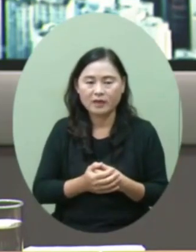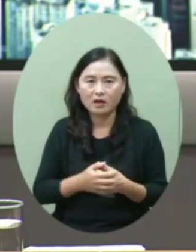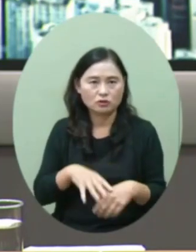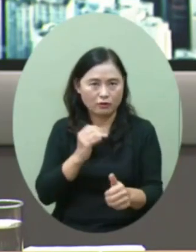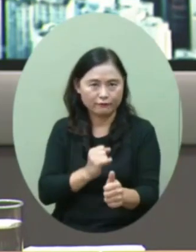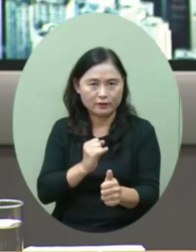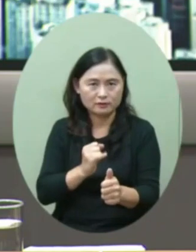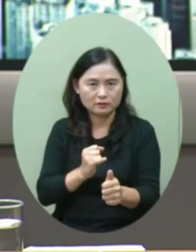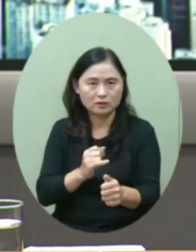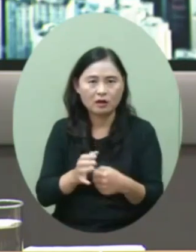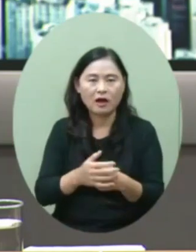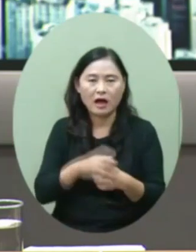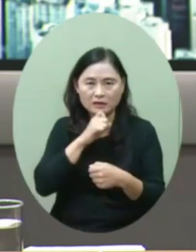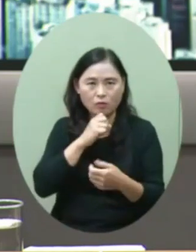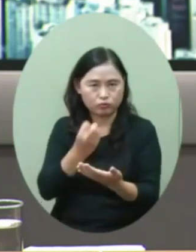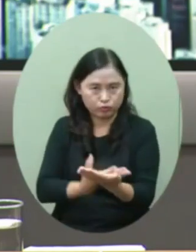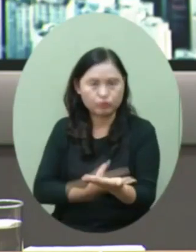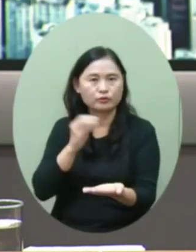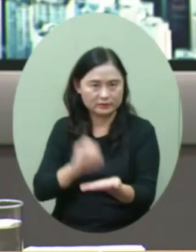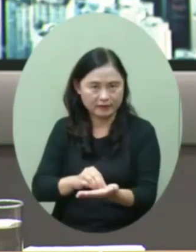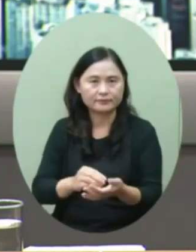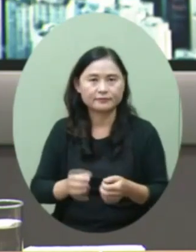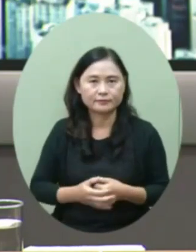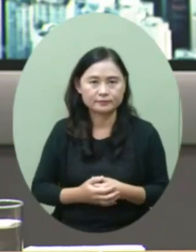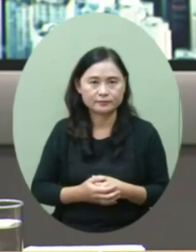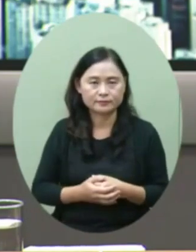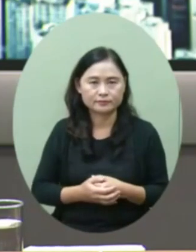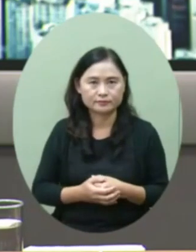and not so serious, and minor